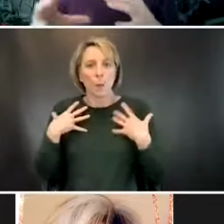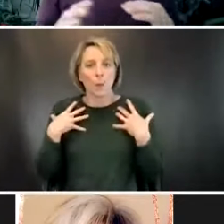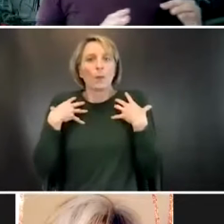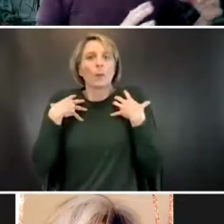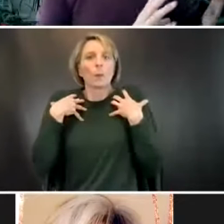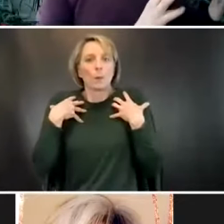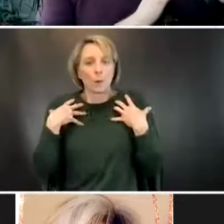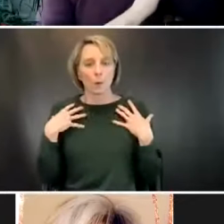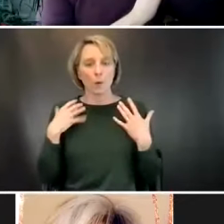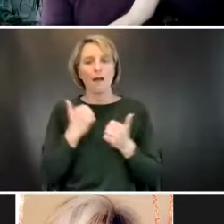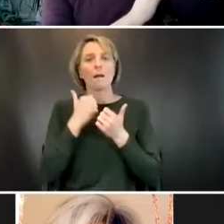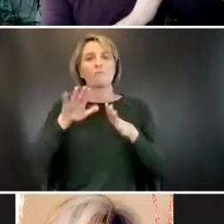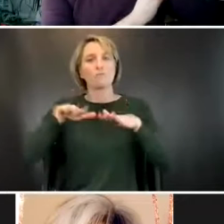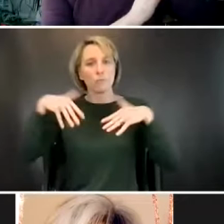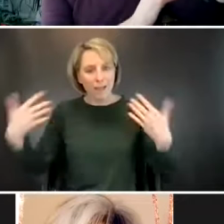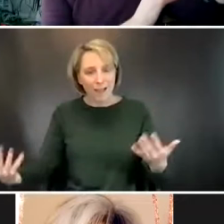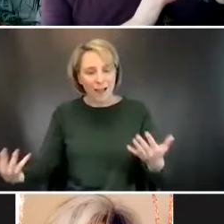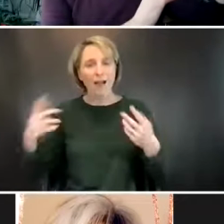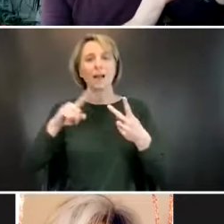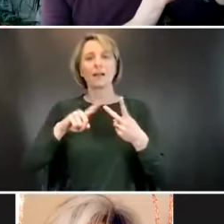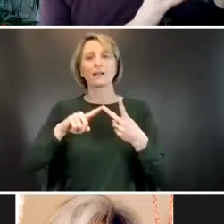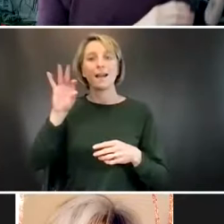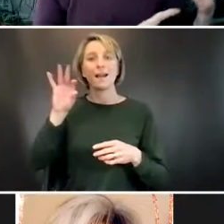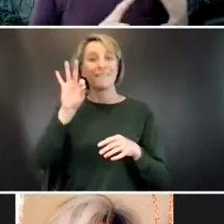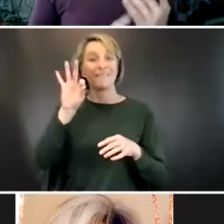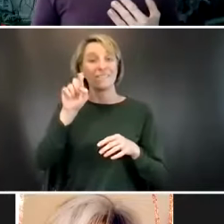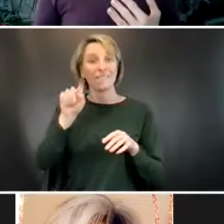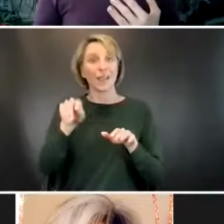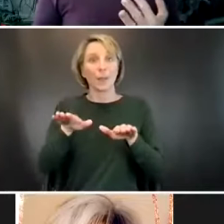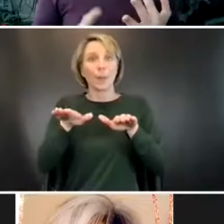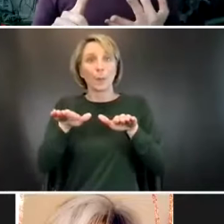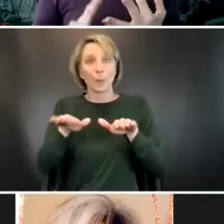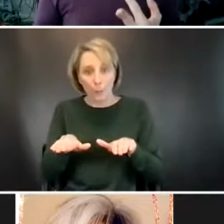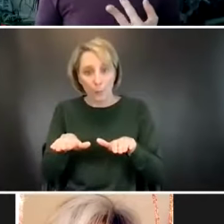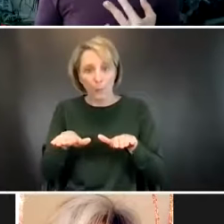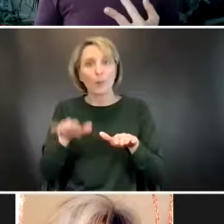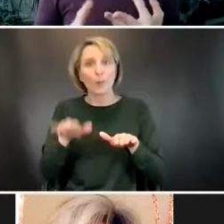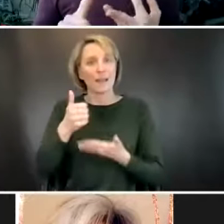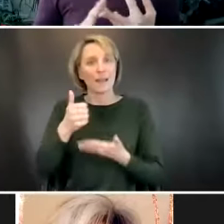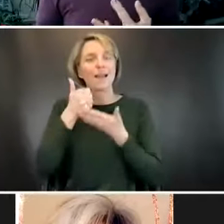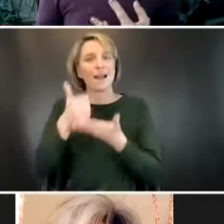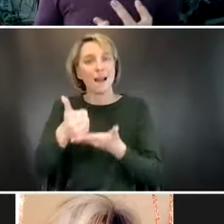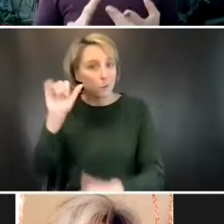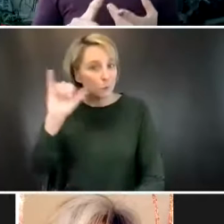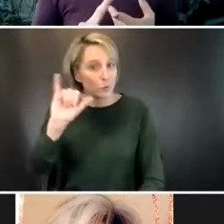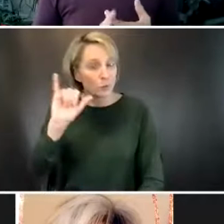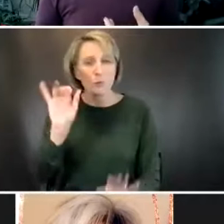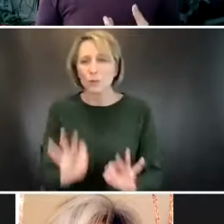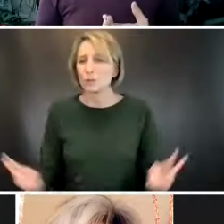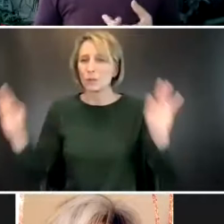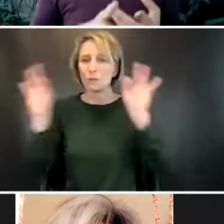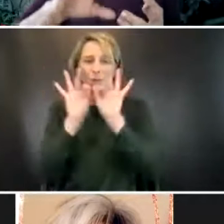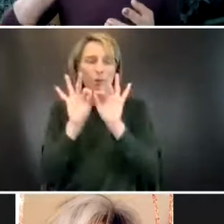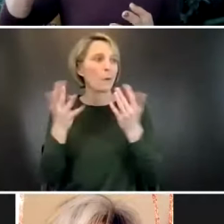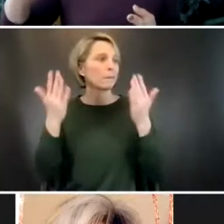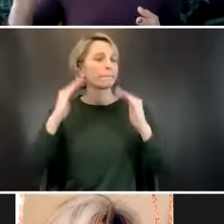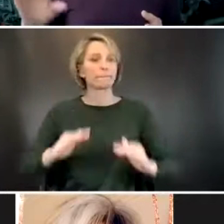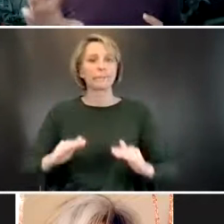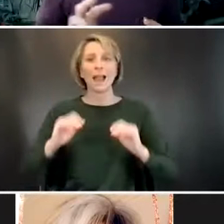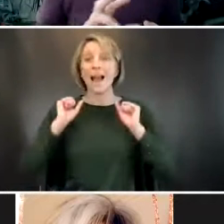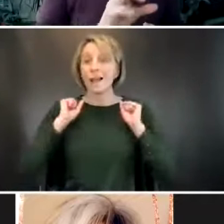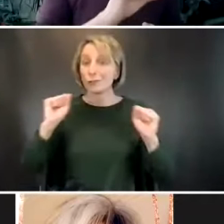to bring it through to its conclusion. Exercise, connection, sleep, creativity. These